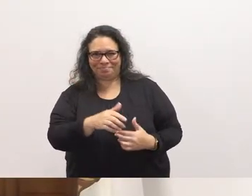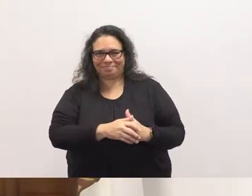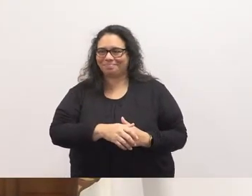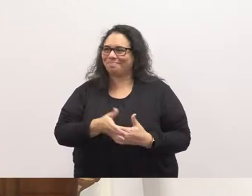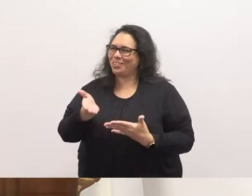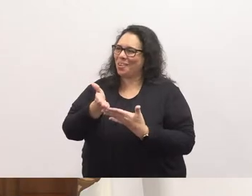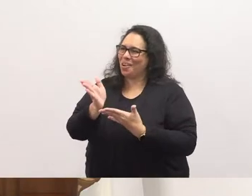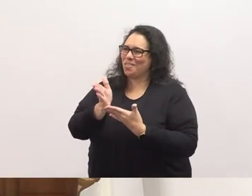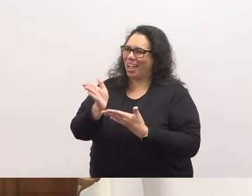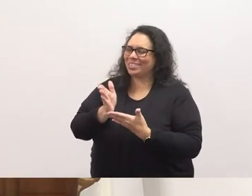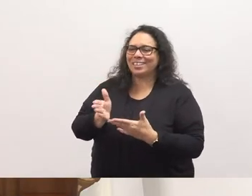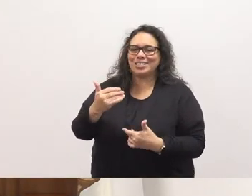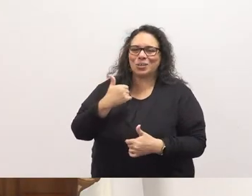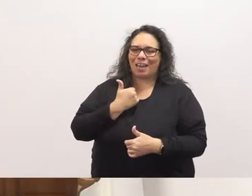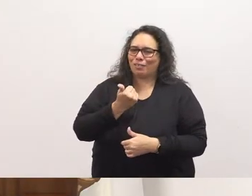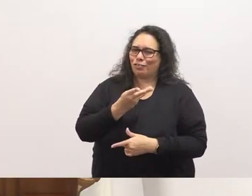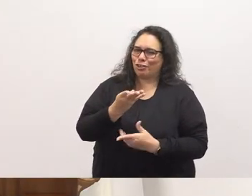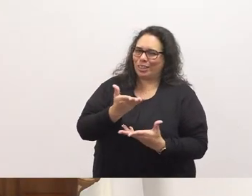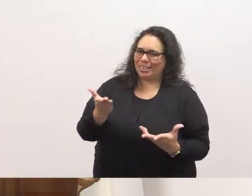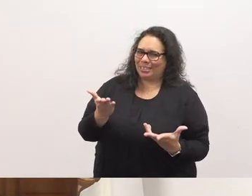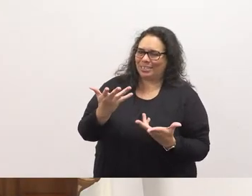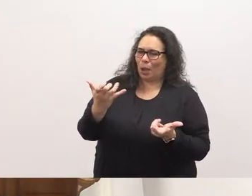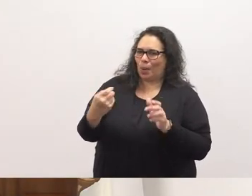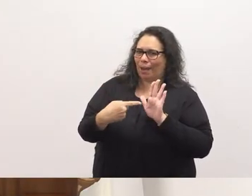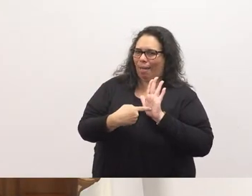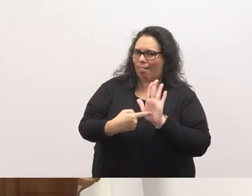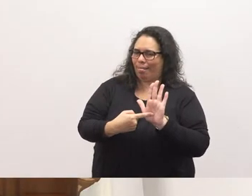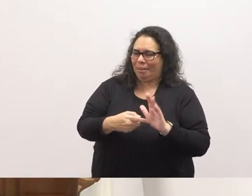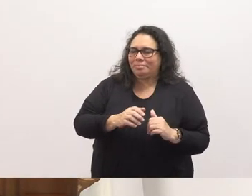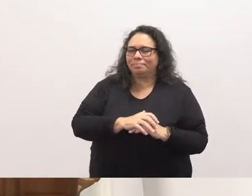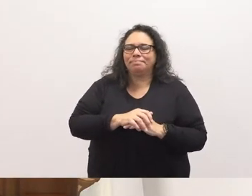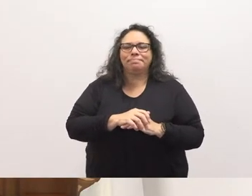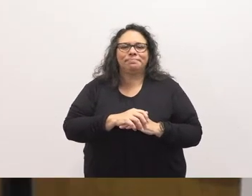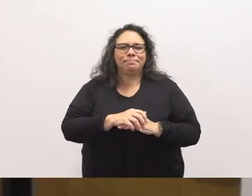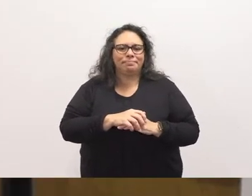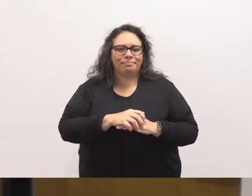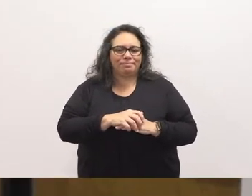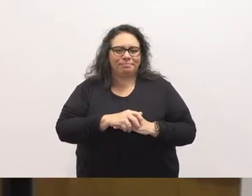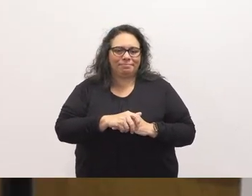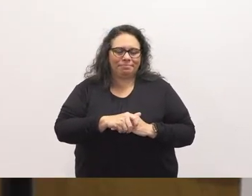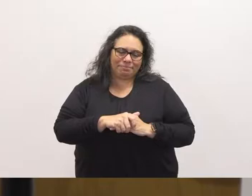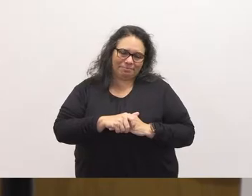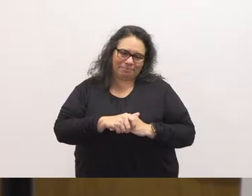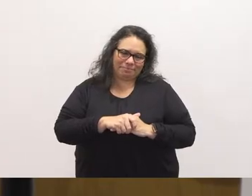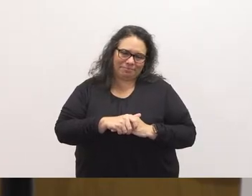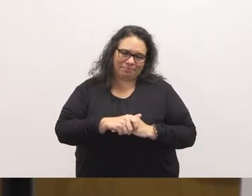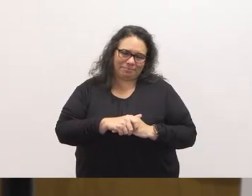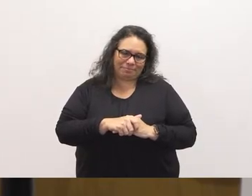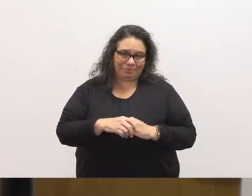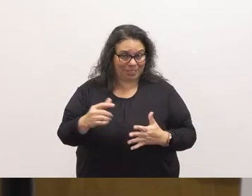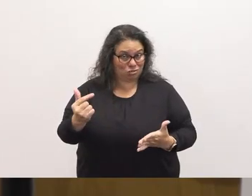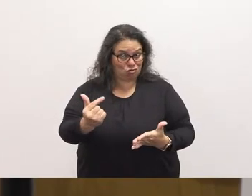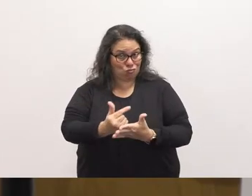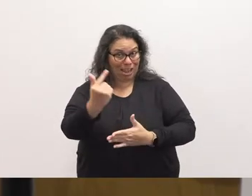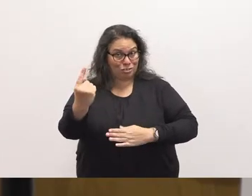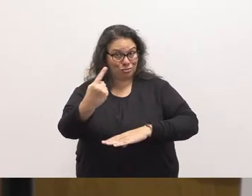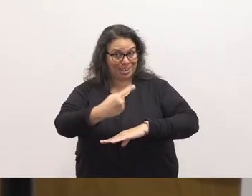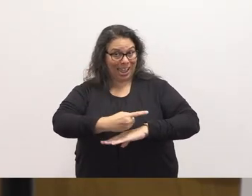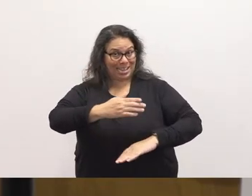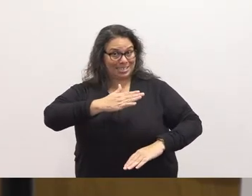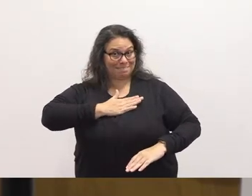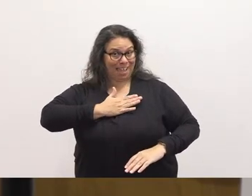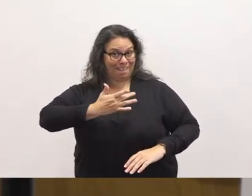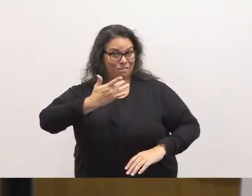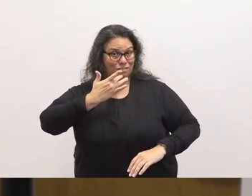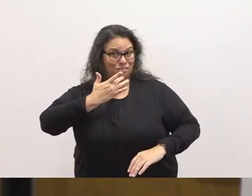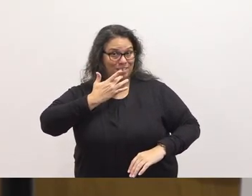right. So I have a couple of things that I wanted to highlight. If graduation day is my favorite